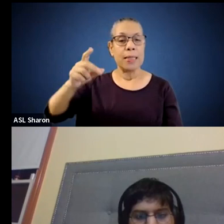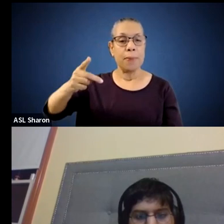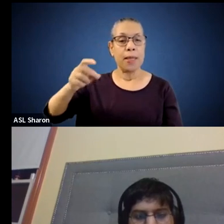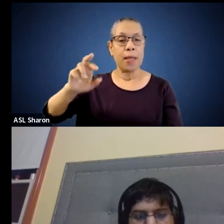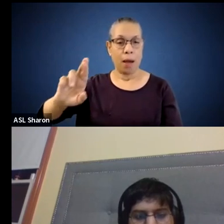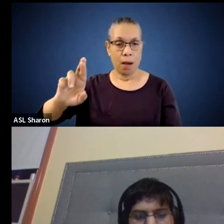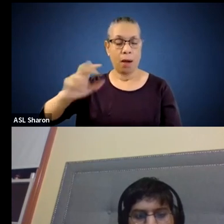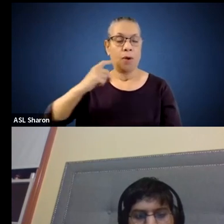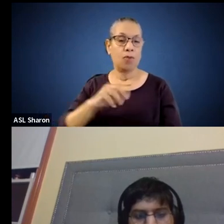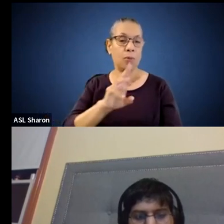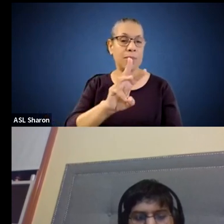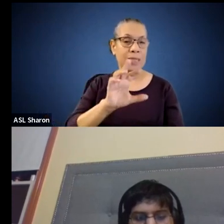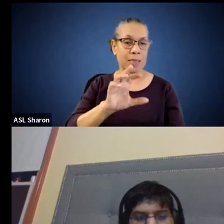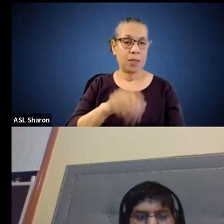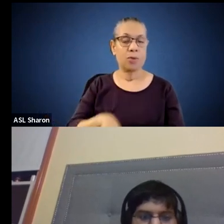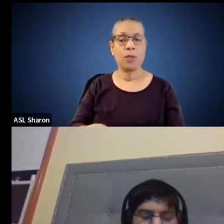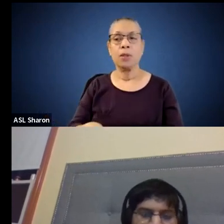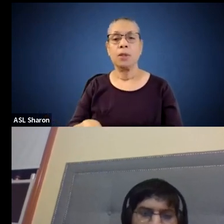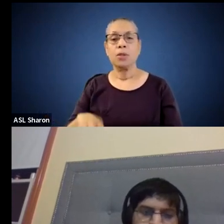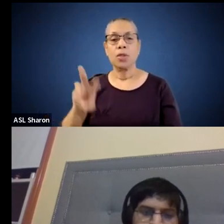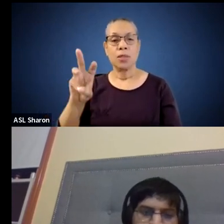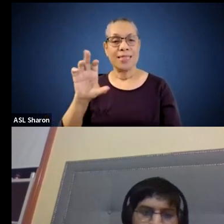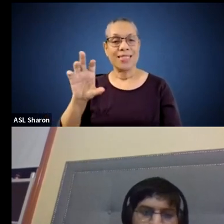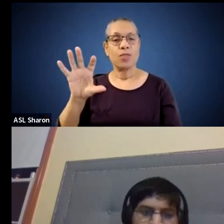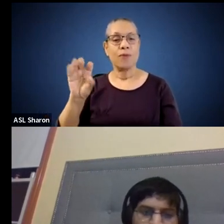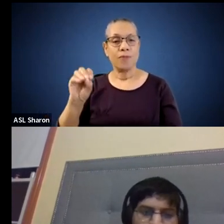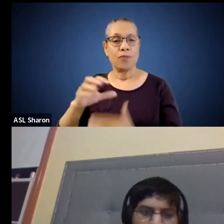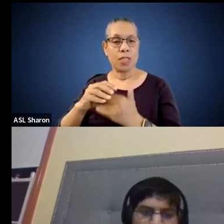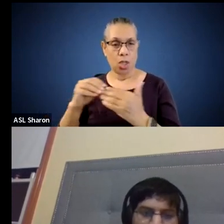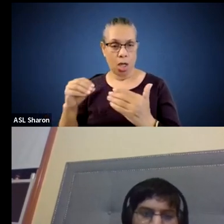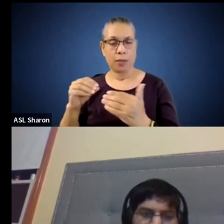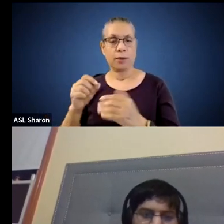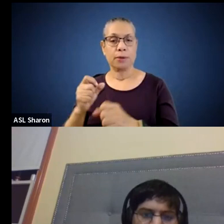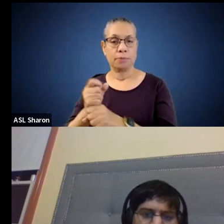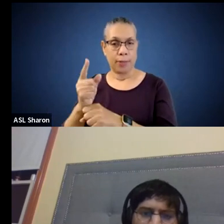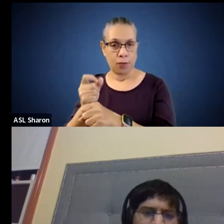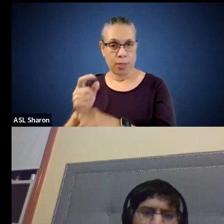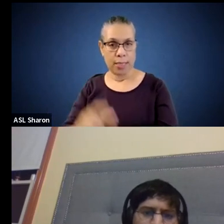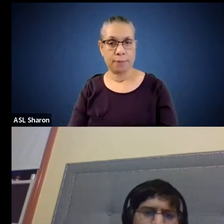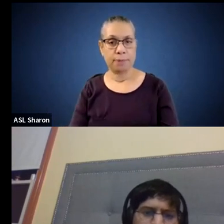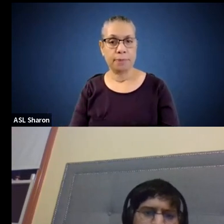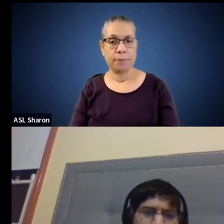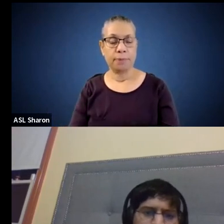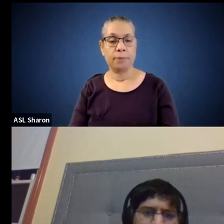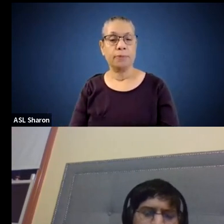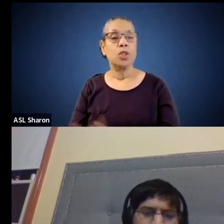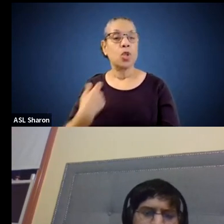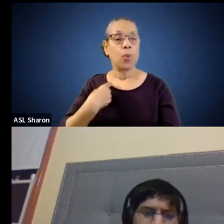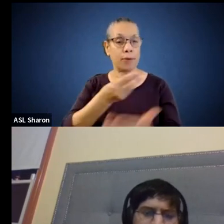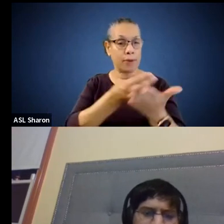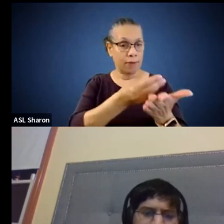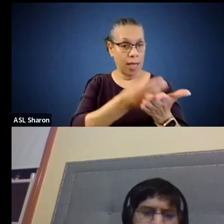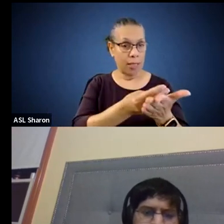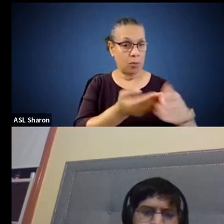600 to 750 on an annual basis uh in addition to the financial benefits the